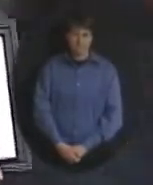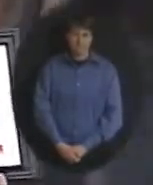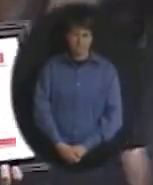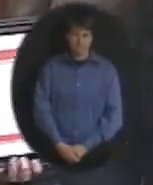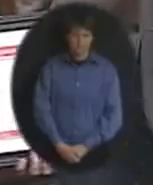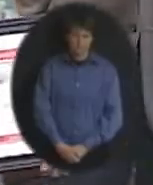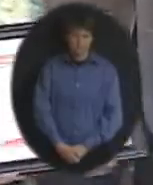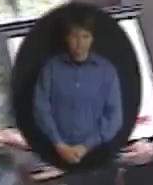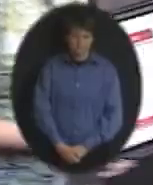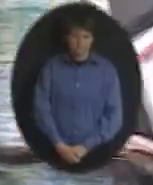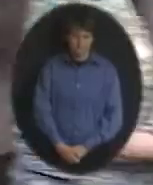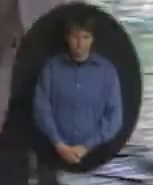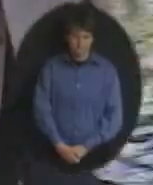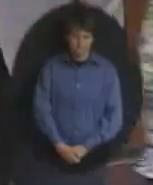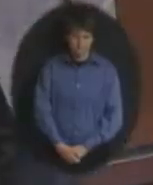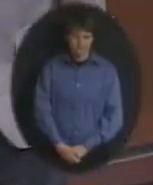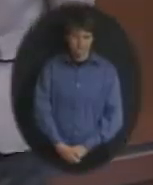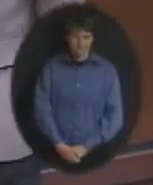Thank you.